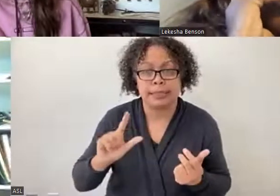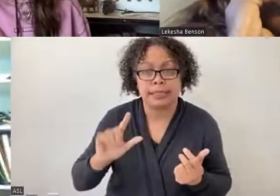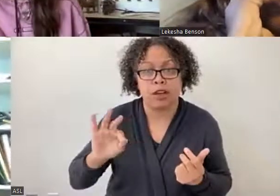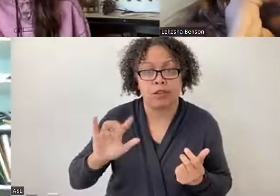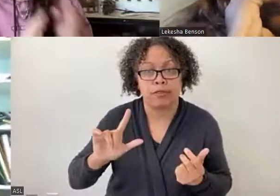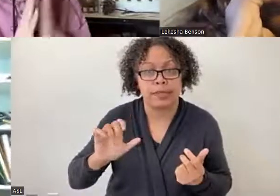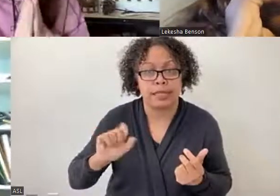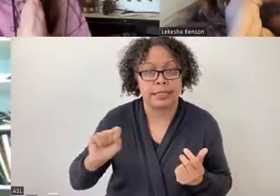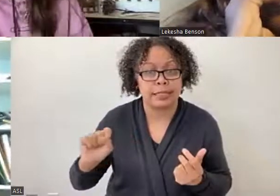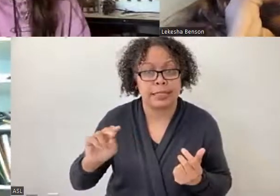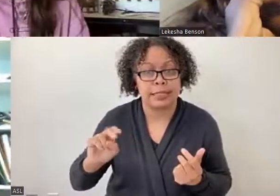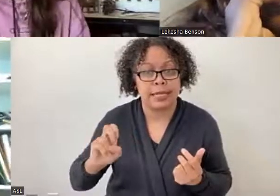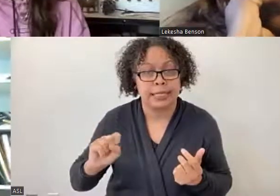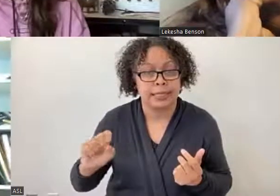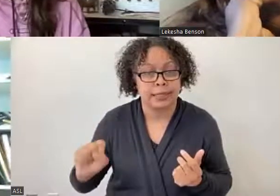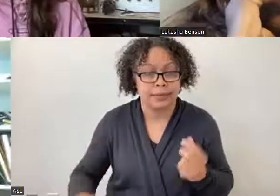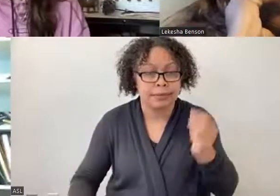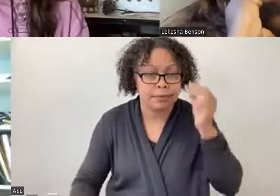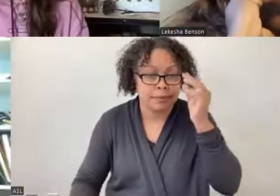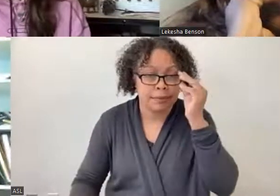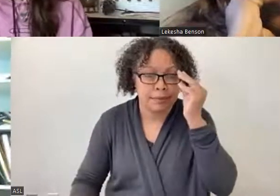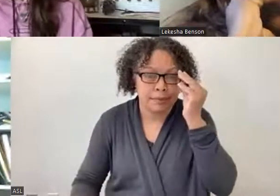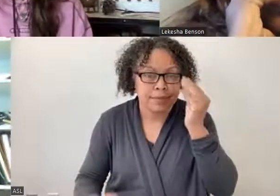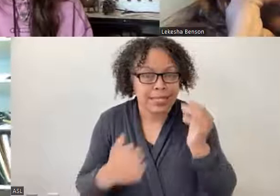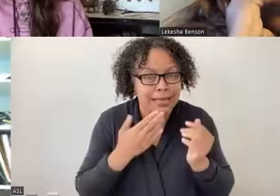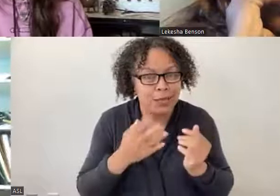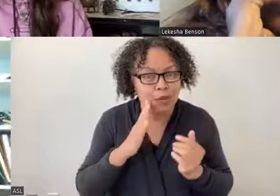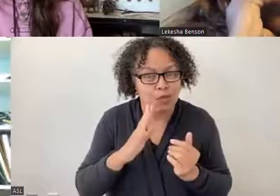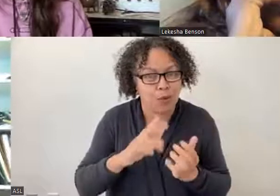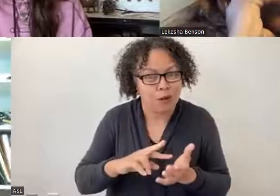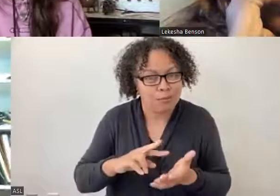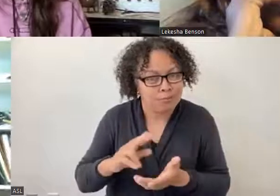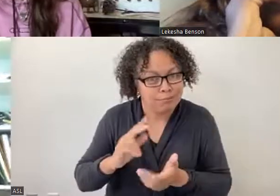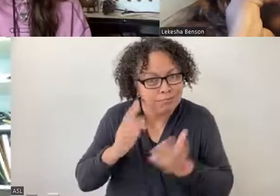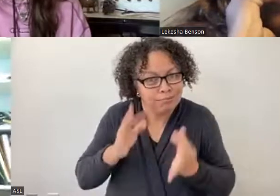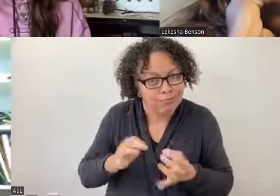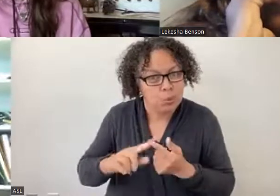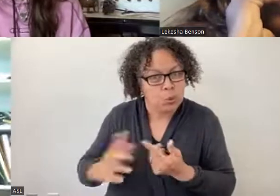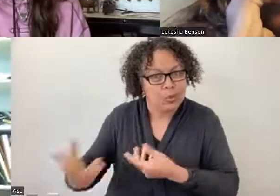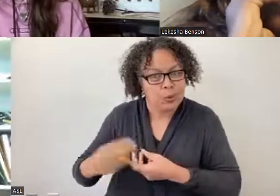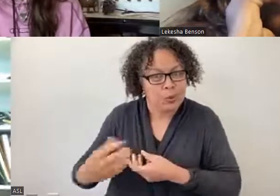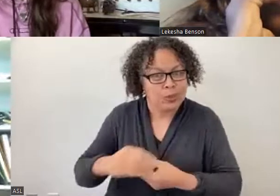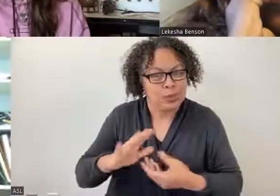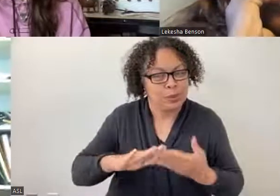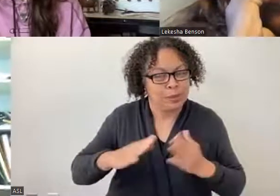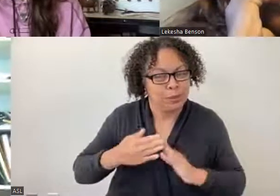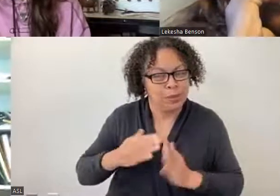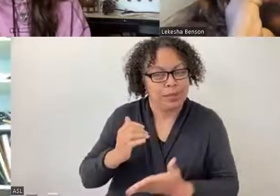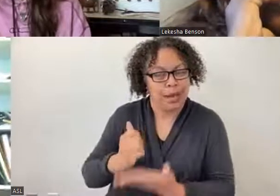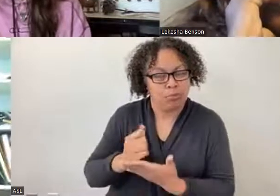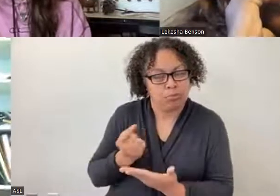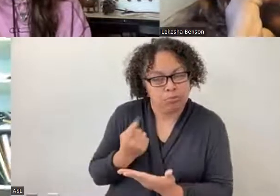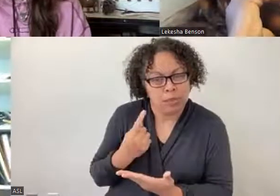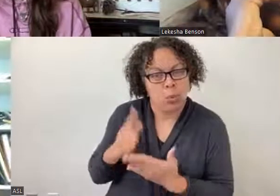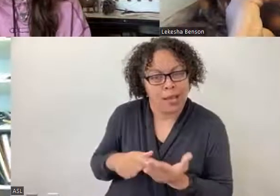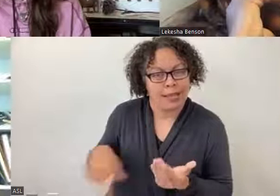you. Thank you, Stephanie. And thank you for being intentional about engaging your community, right, to really understand what they want to see as